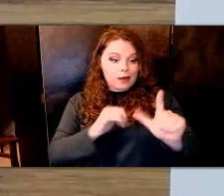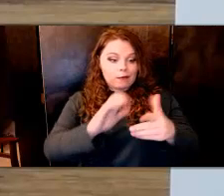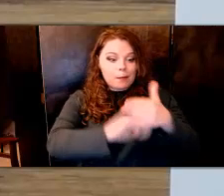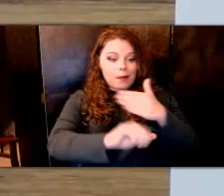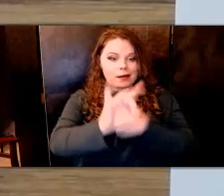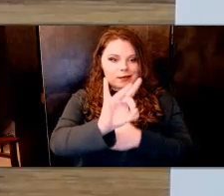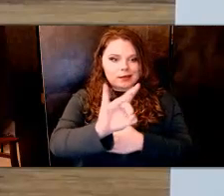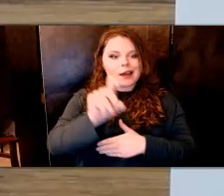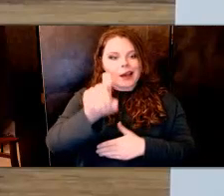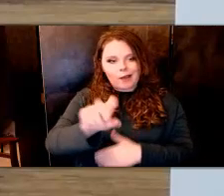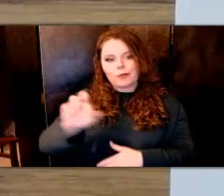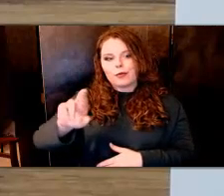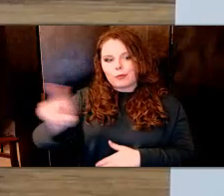well.